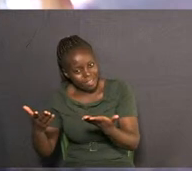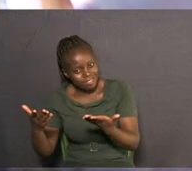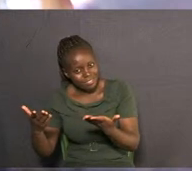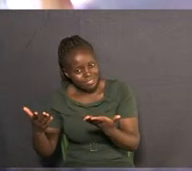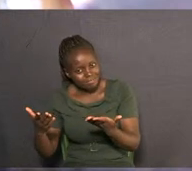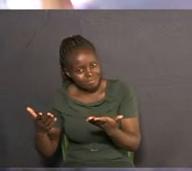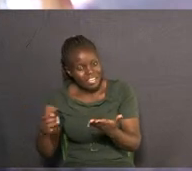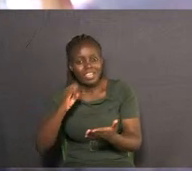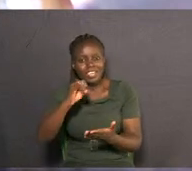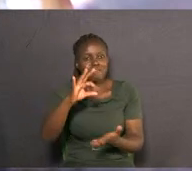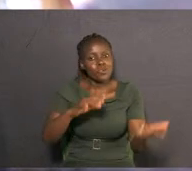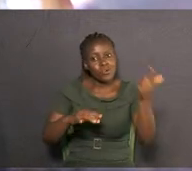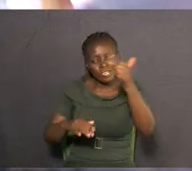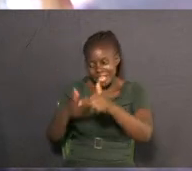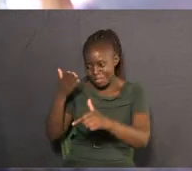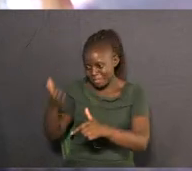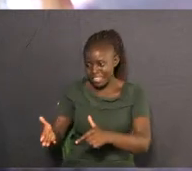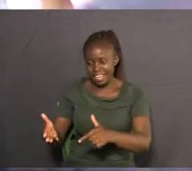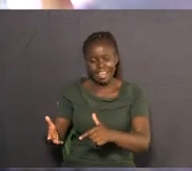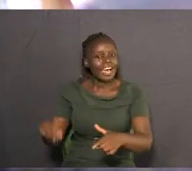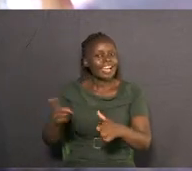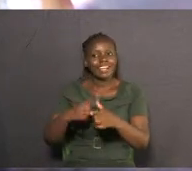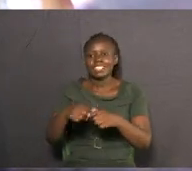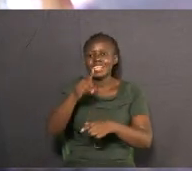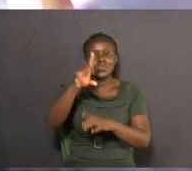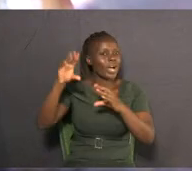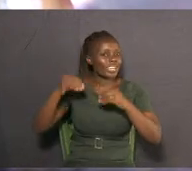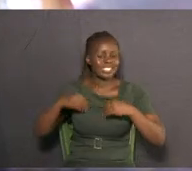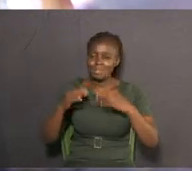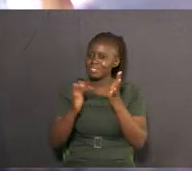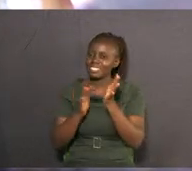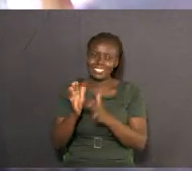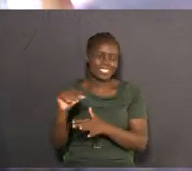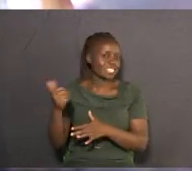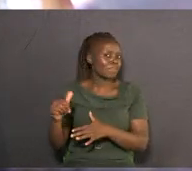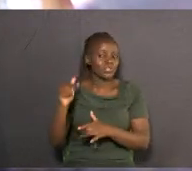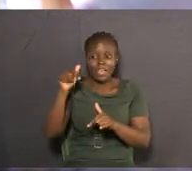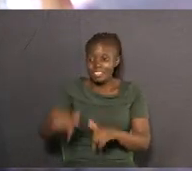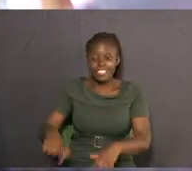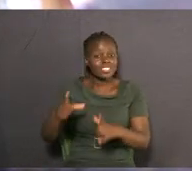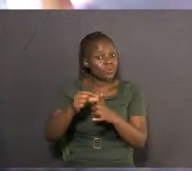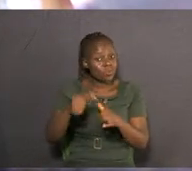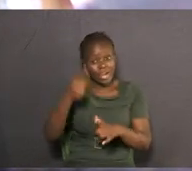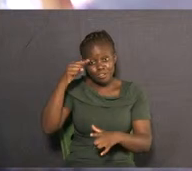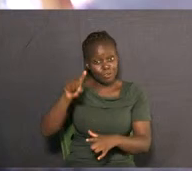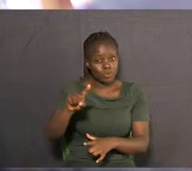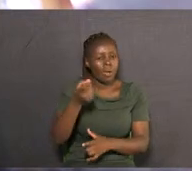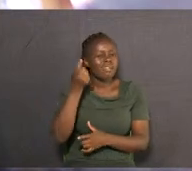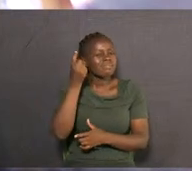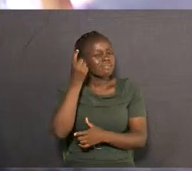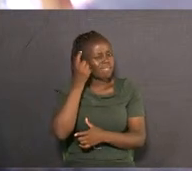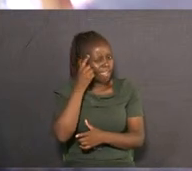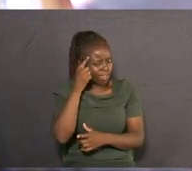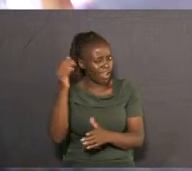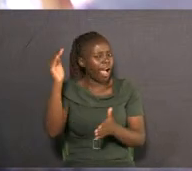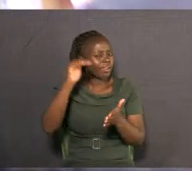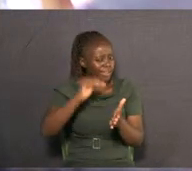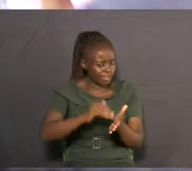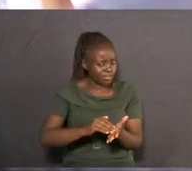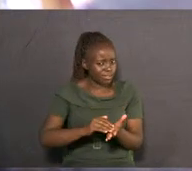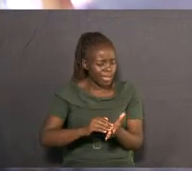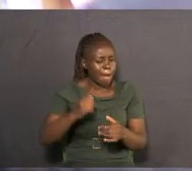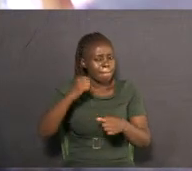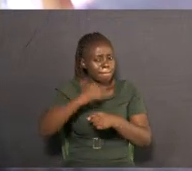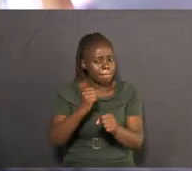you just walked in here and you're not born again, this message is for you. For you to just rethink and refresh